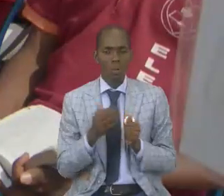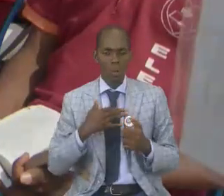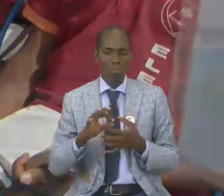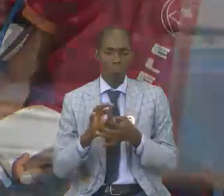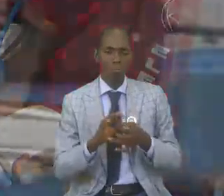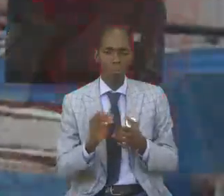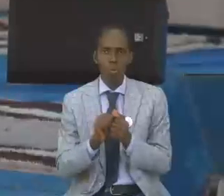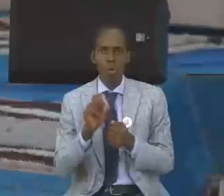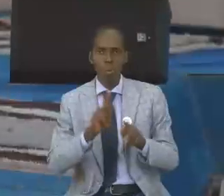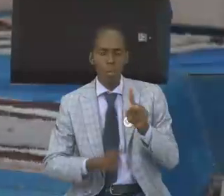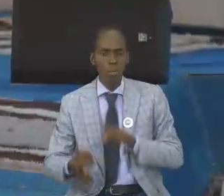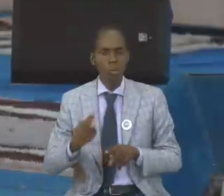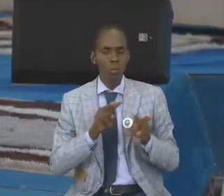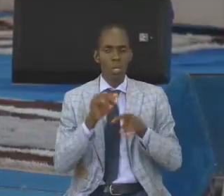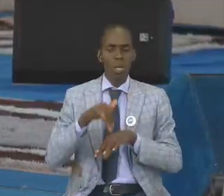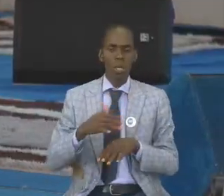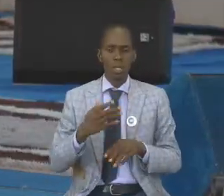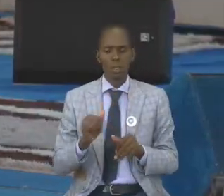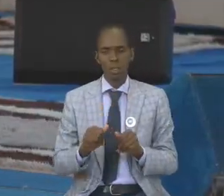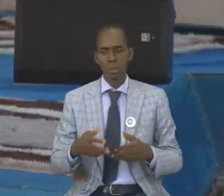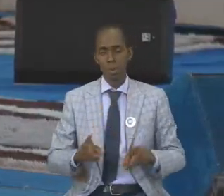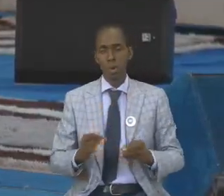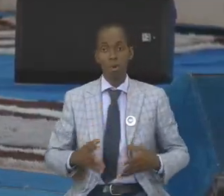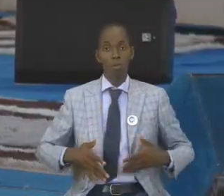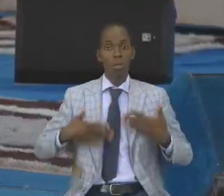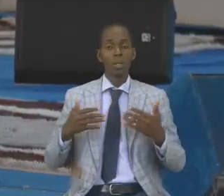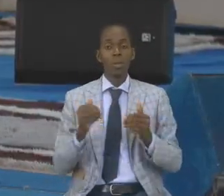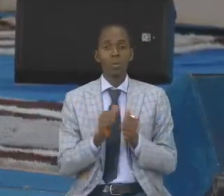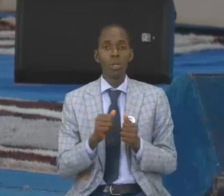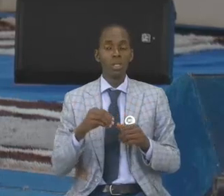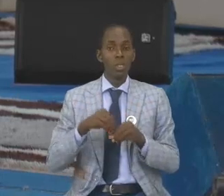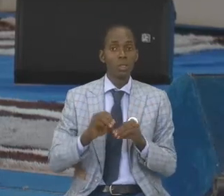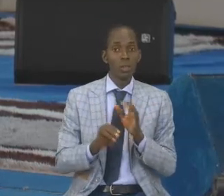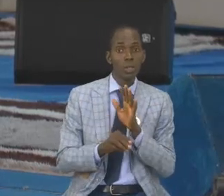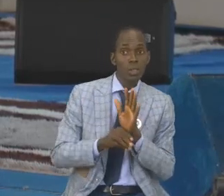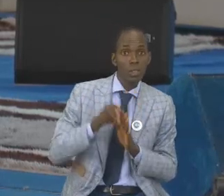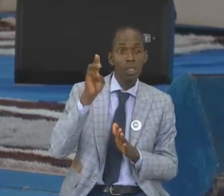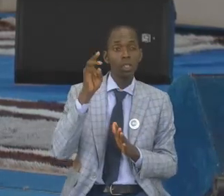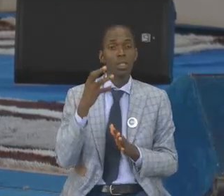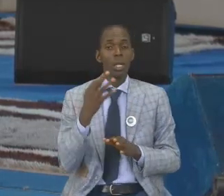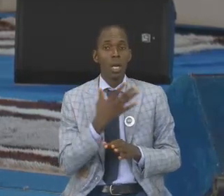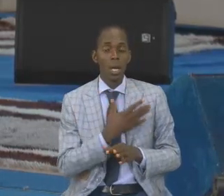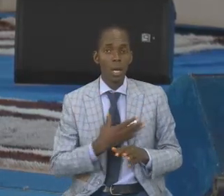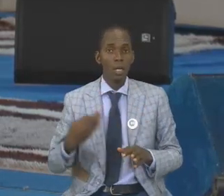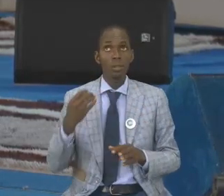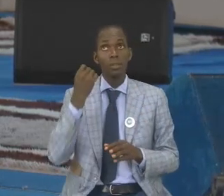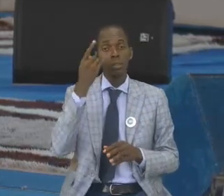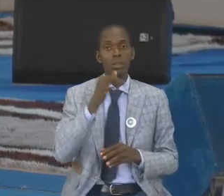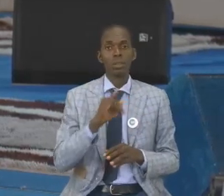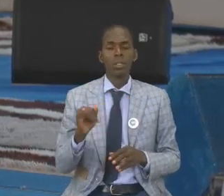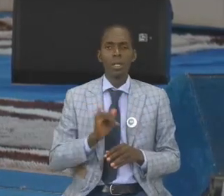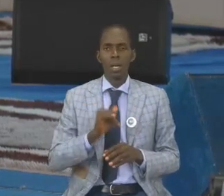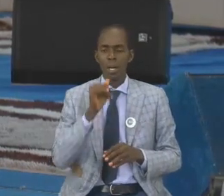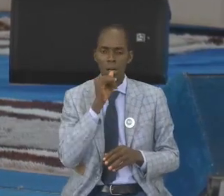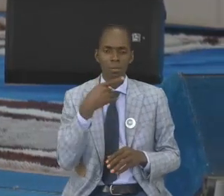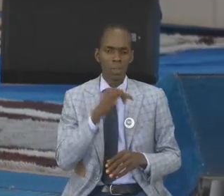at every area of life in your understanding and maturity. I'm looking at every area of life and I'm saying,